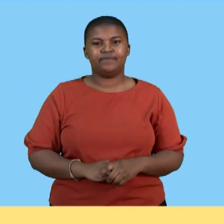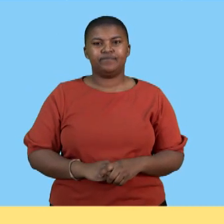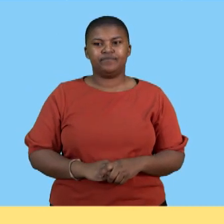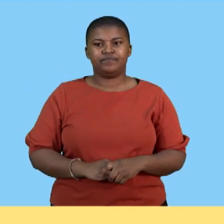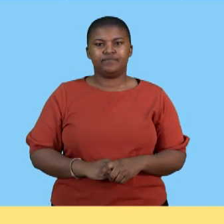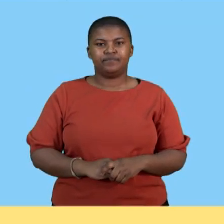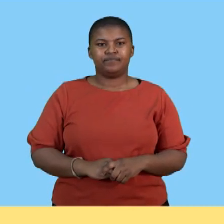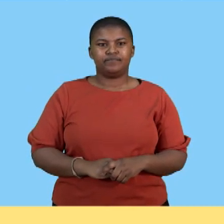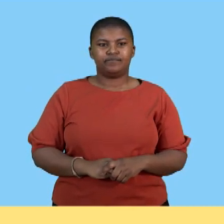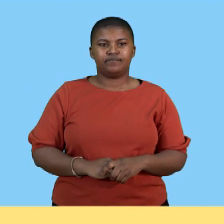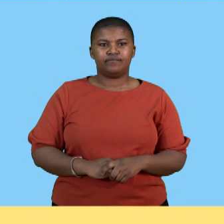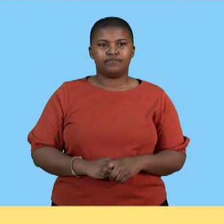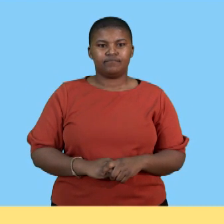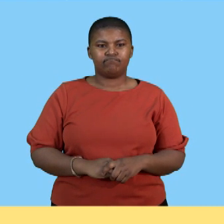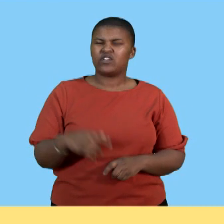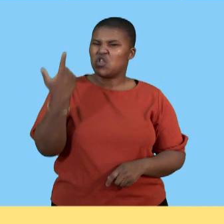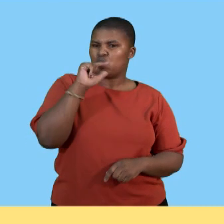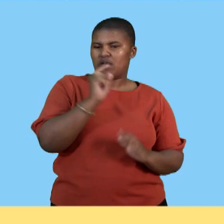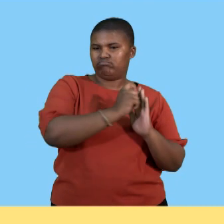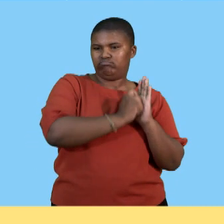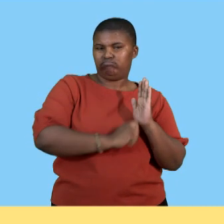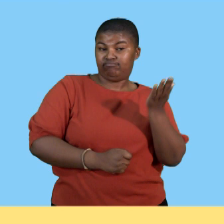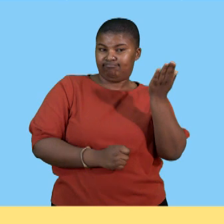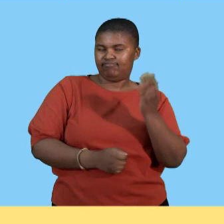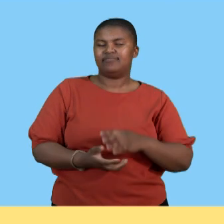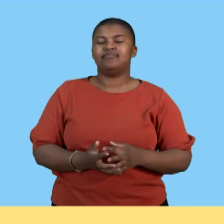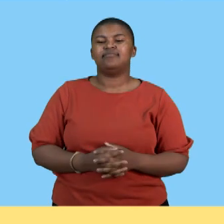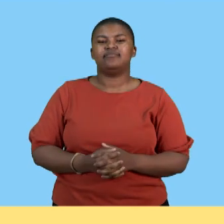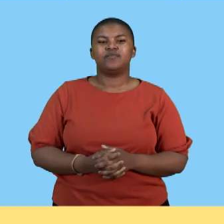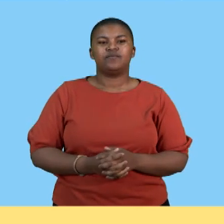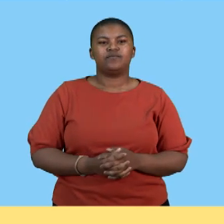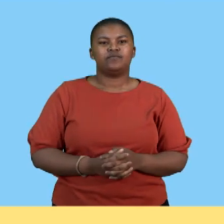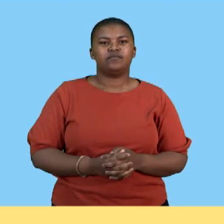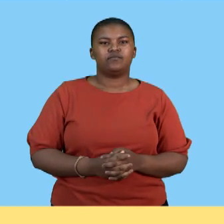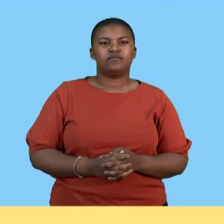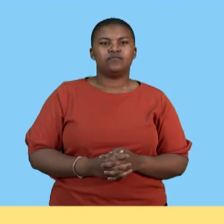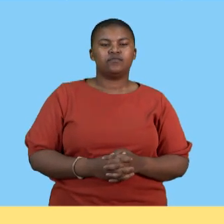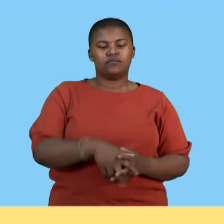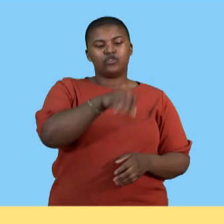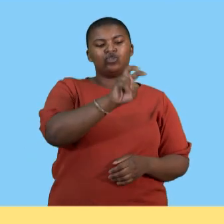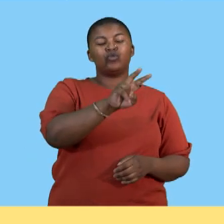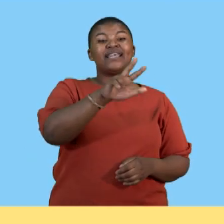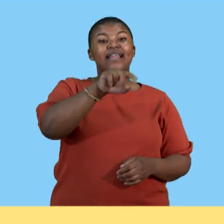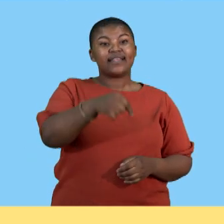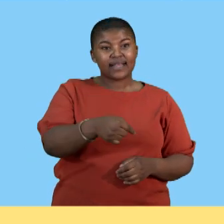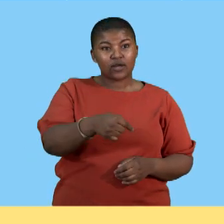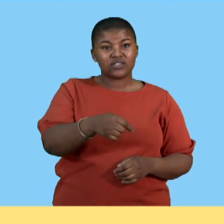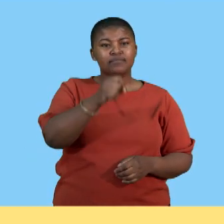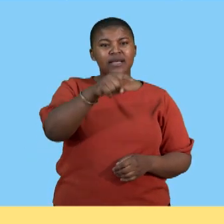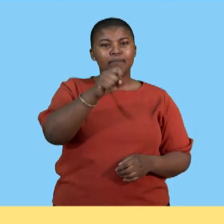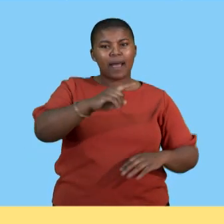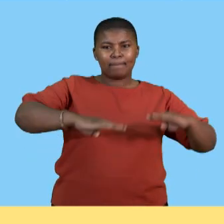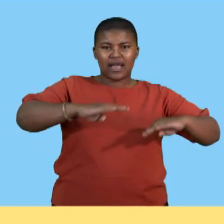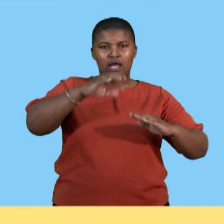2,400. Here it is when it is neatly written down. 28,000, this is the amount in the list of